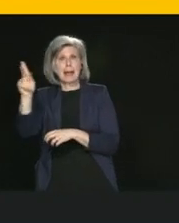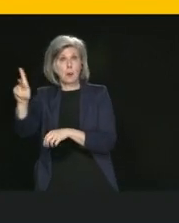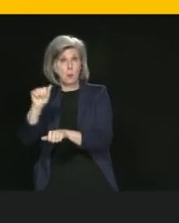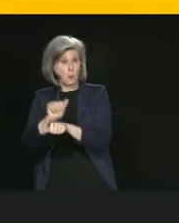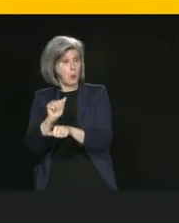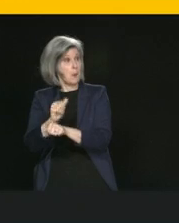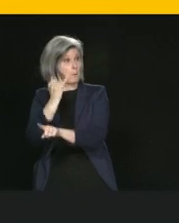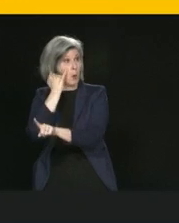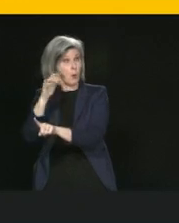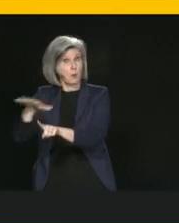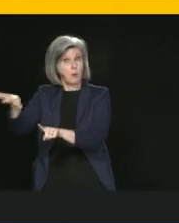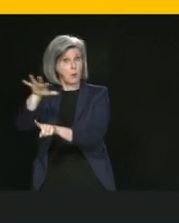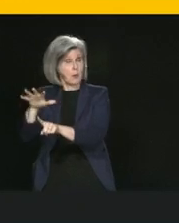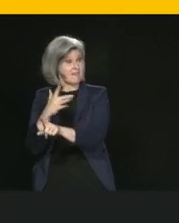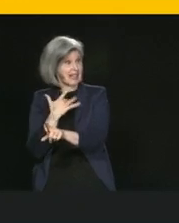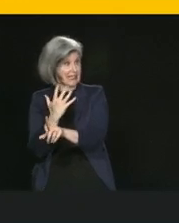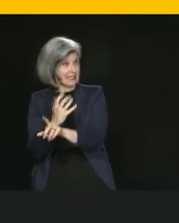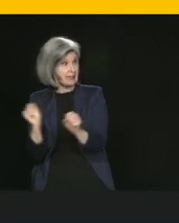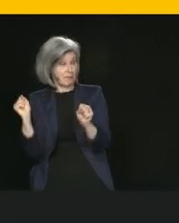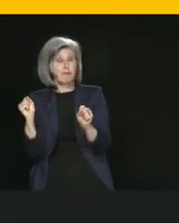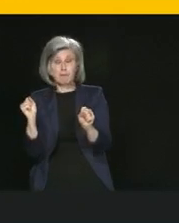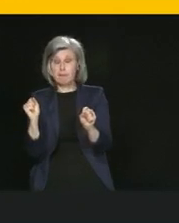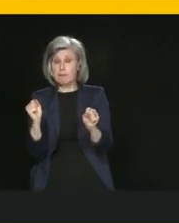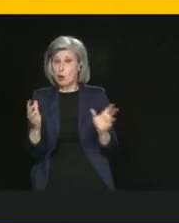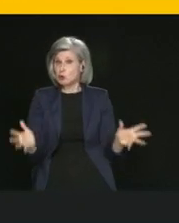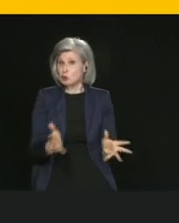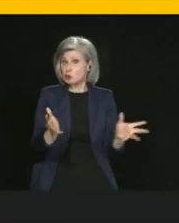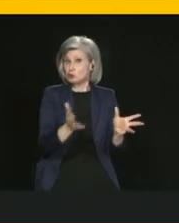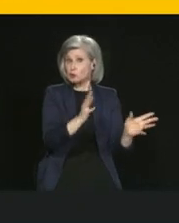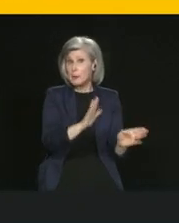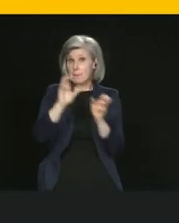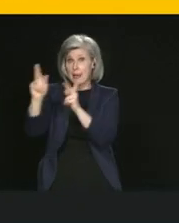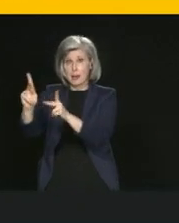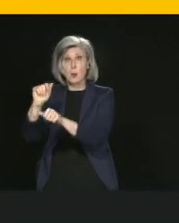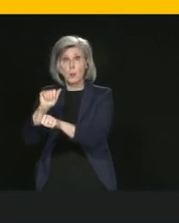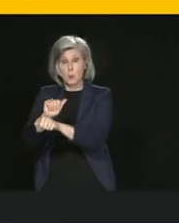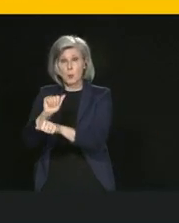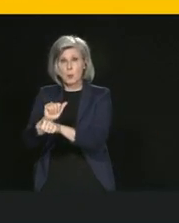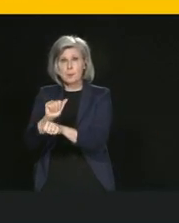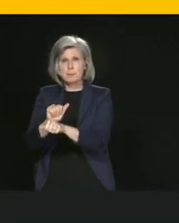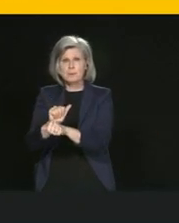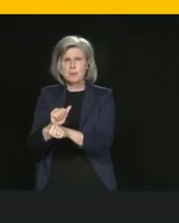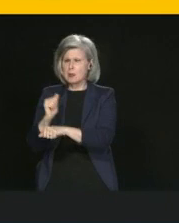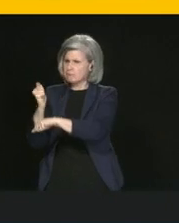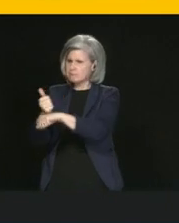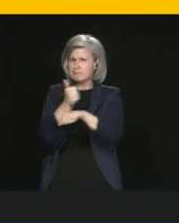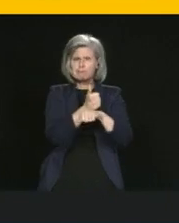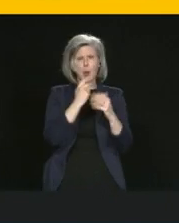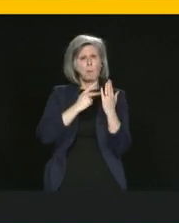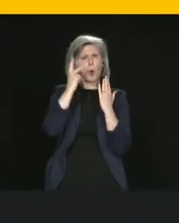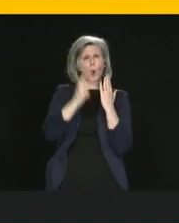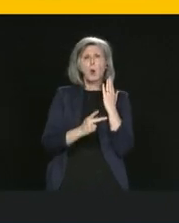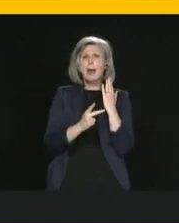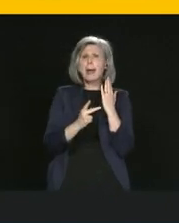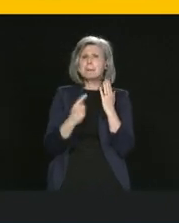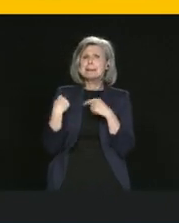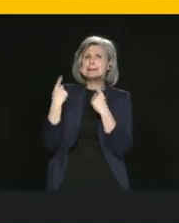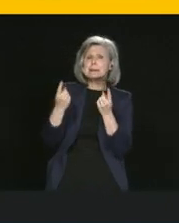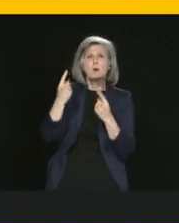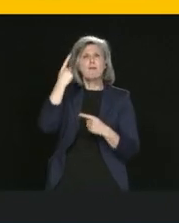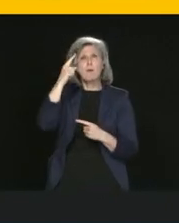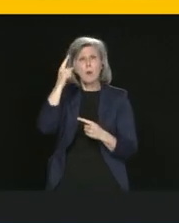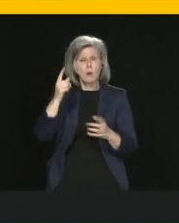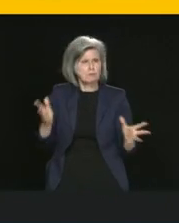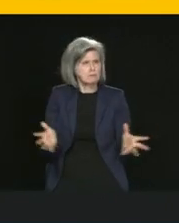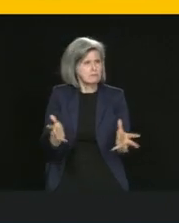We want to ensure that our programs continue to support Canadians and our economy, and that is why, over the next weeks, we will continue to monitor